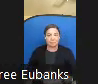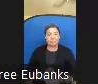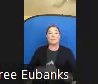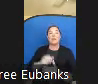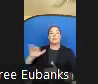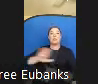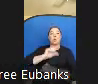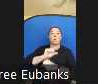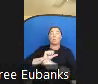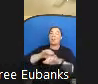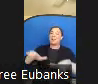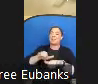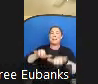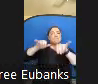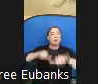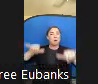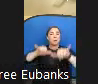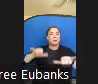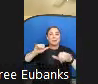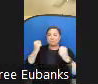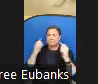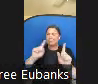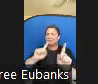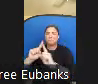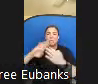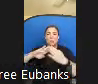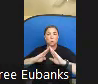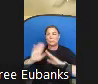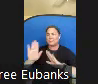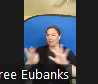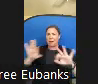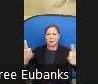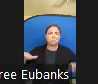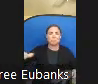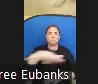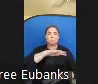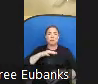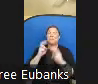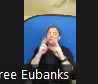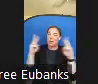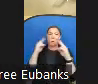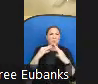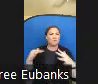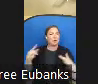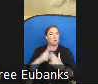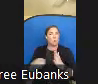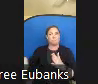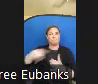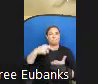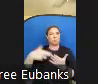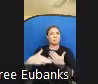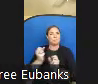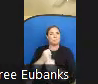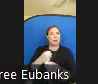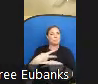extremely common, found in many communities of the ancient world, and yet highly diverse in terms of their products. They also offer